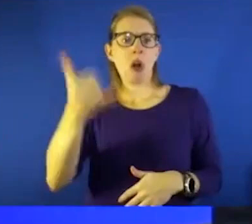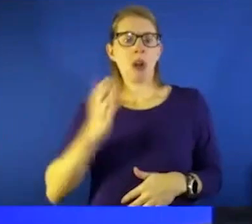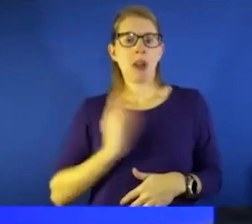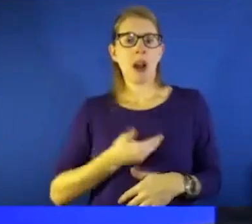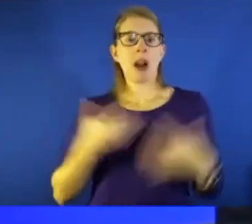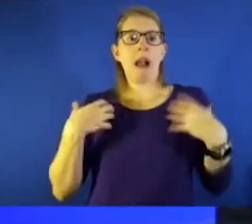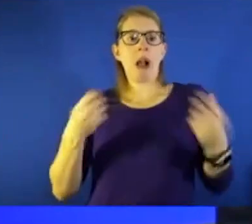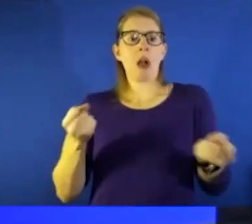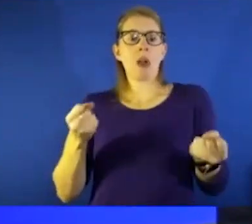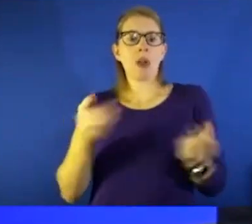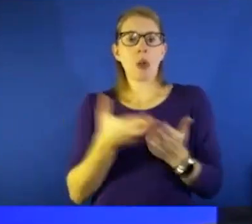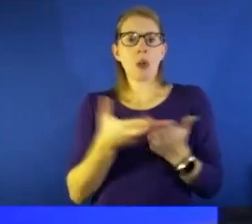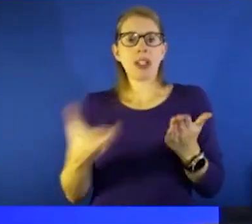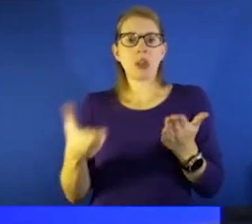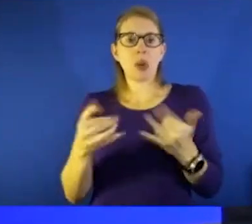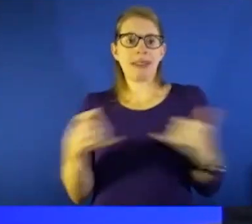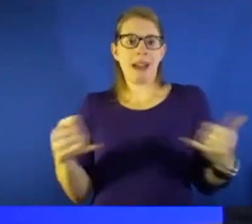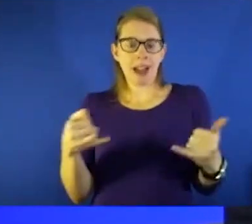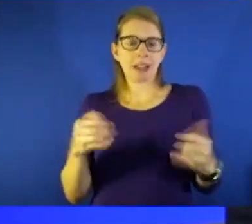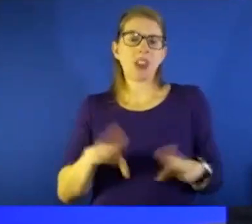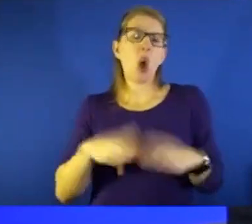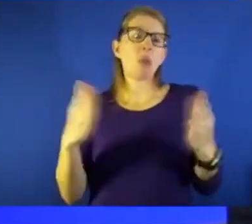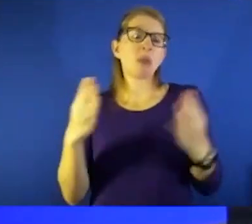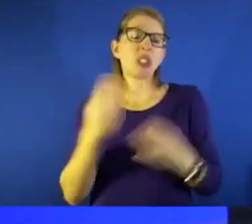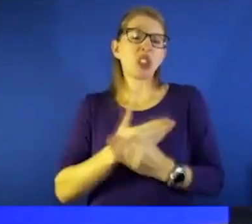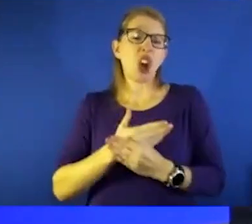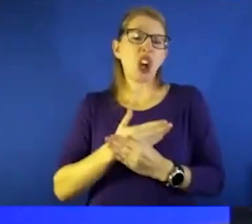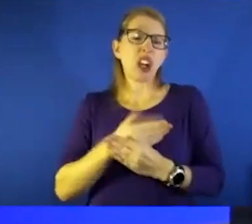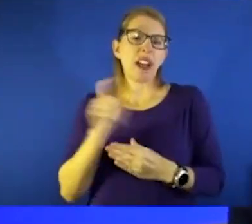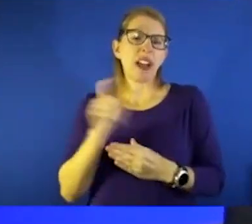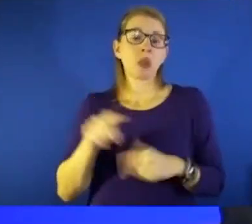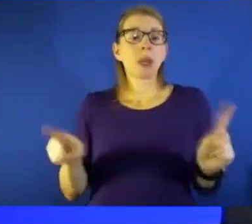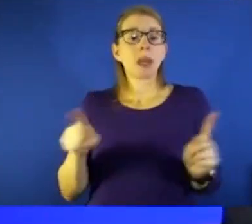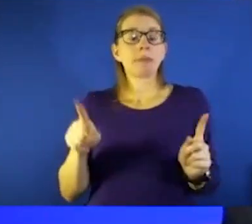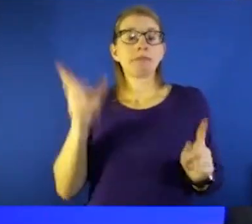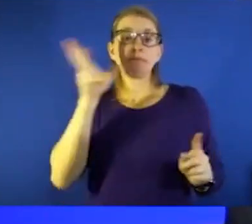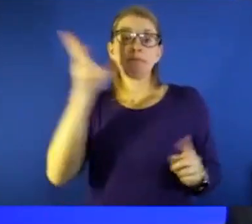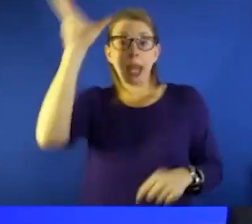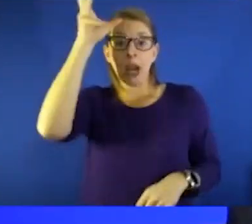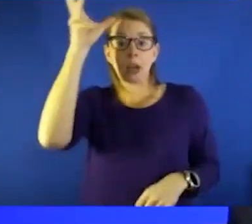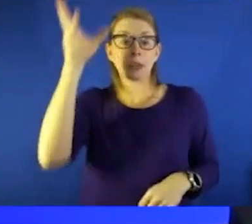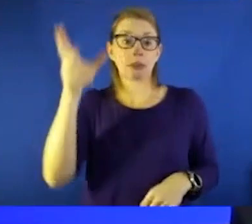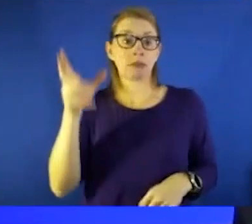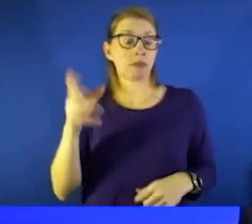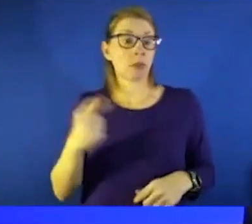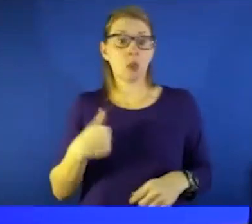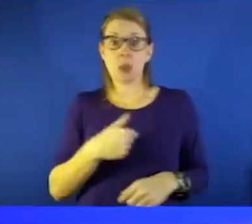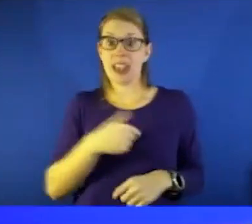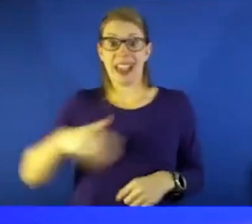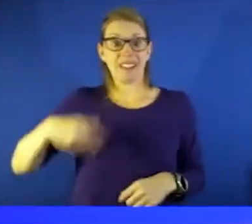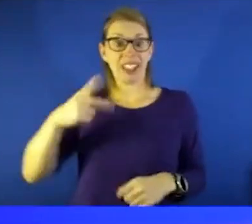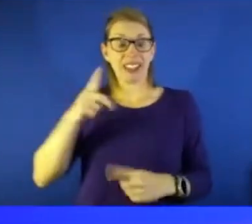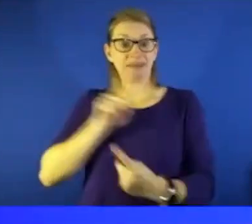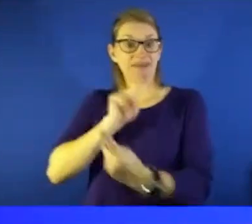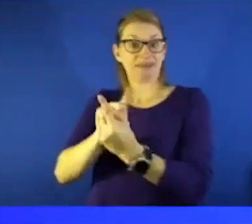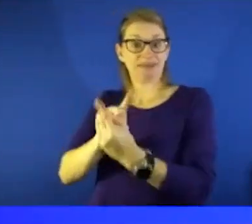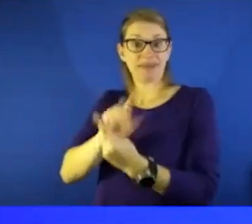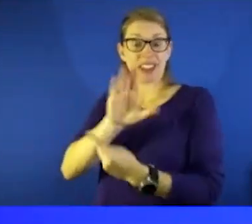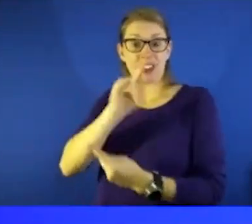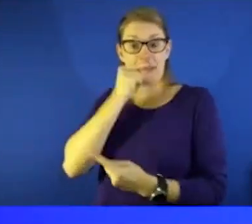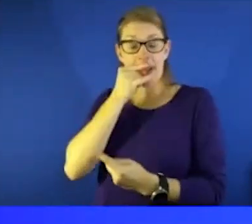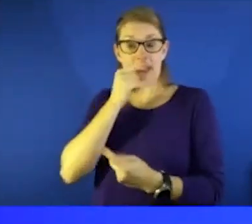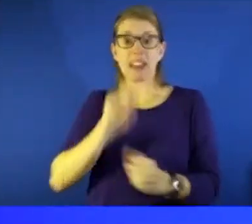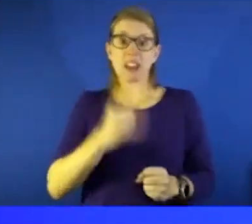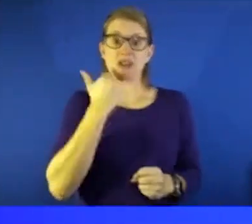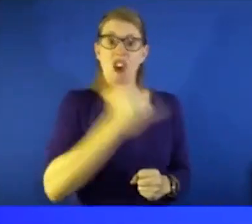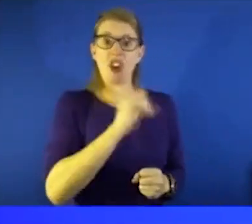chart opened. But parents who if we haven't seen their kids, they can absolutely call that number and get a